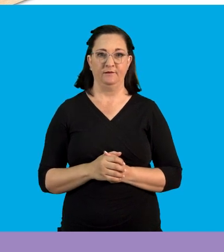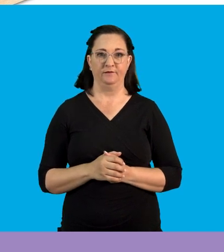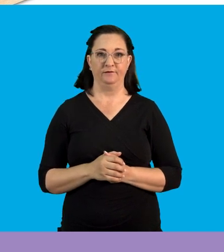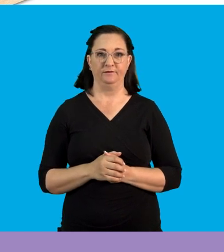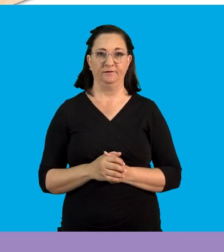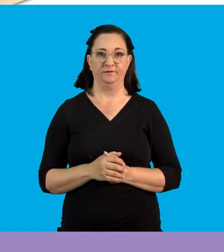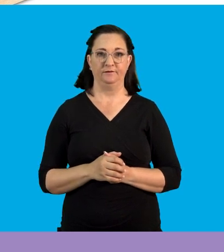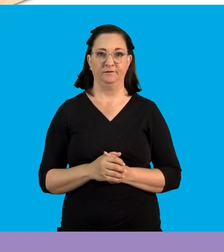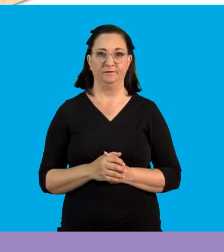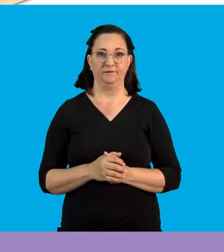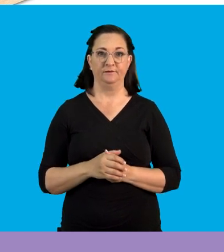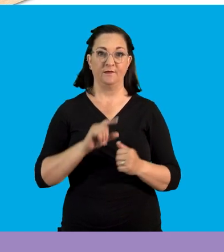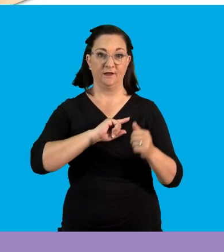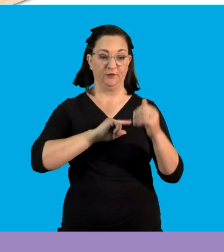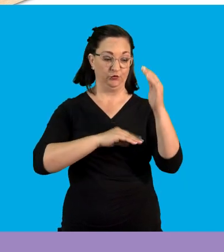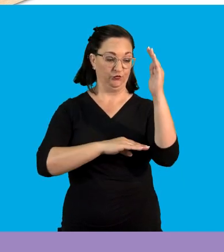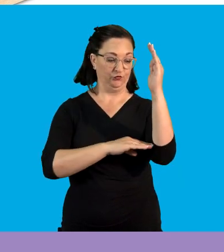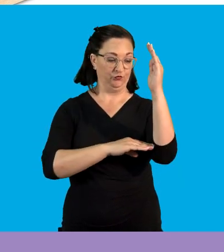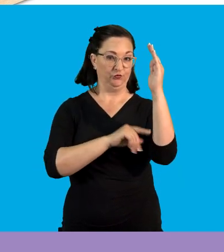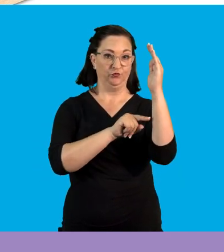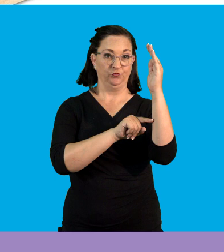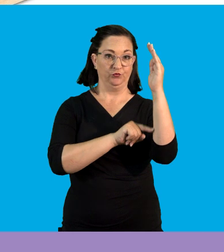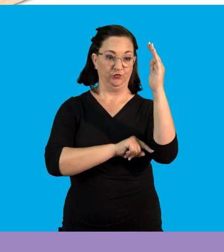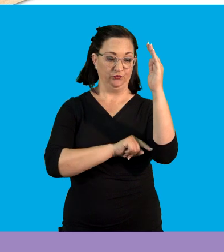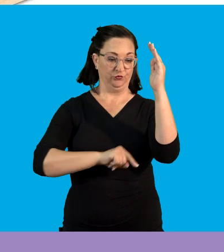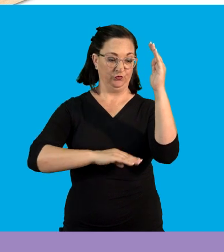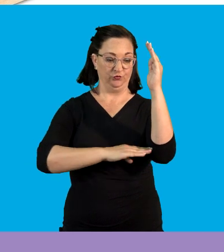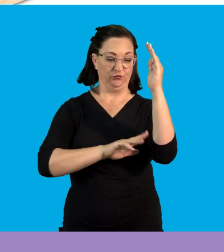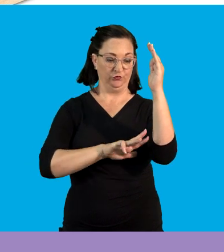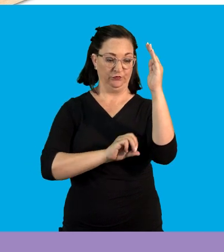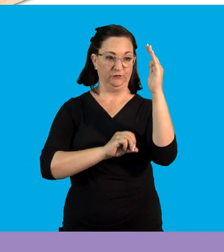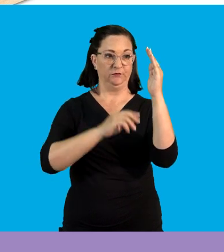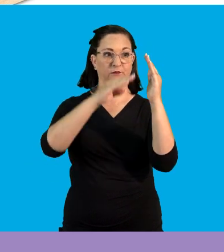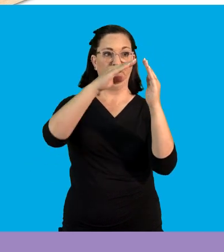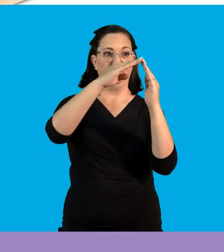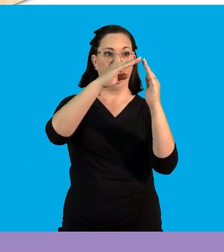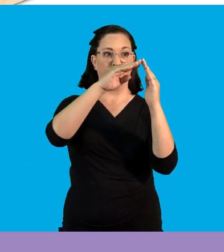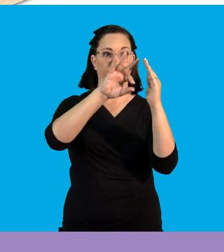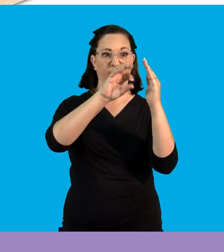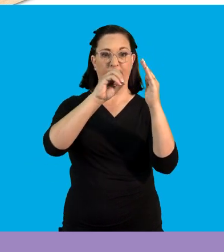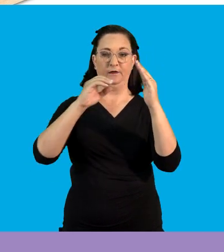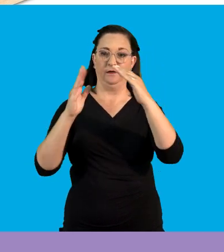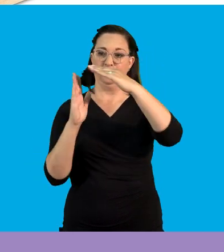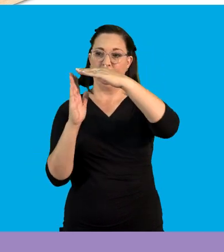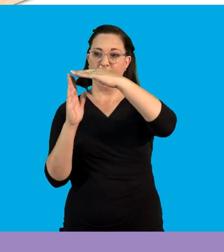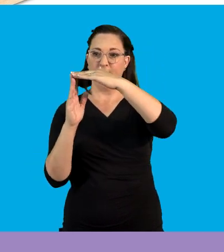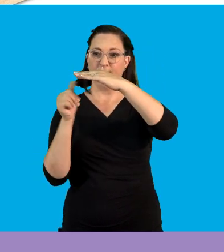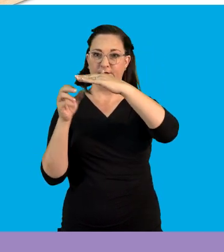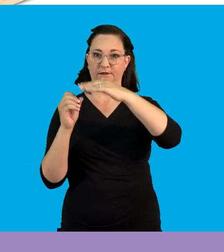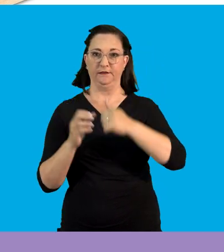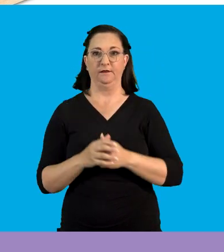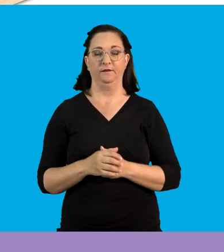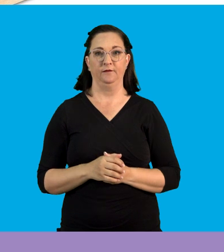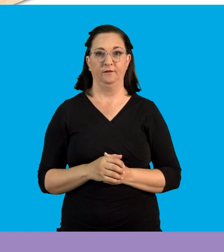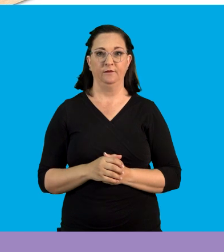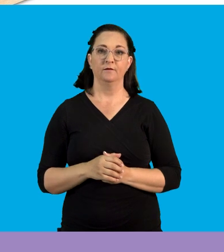set that has 3 angles: the right angle, 30-degree angle, and a 60-degree angle. When you look at